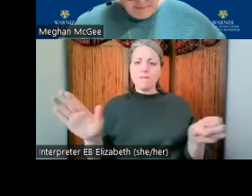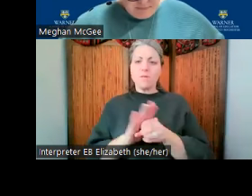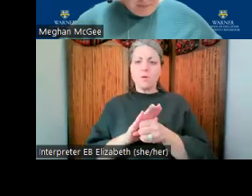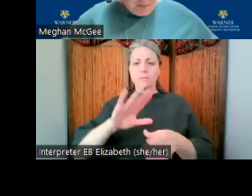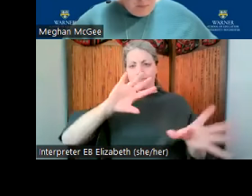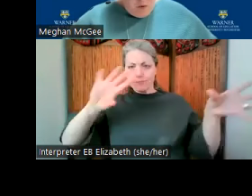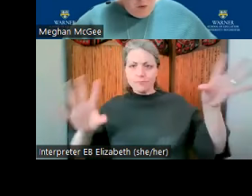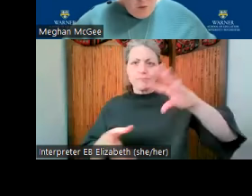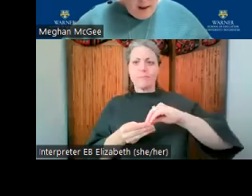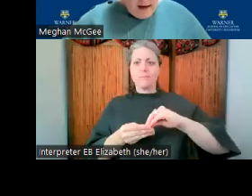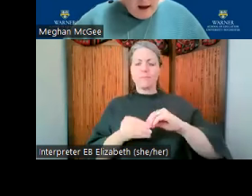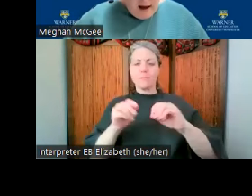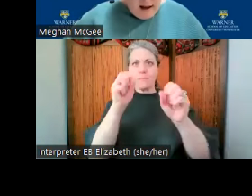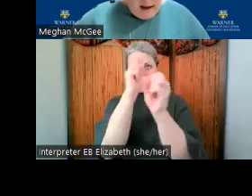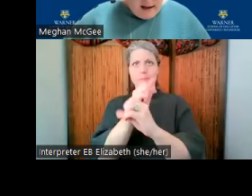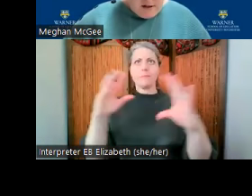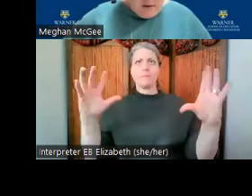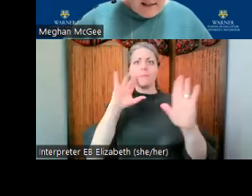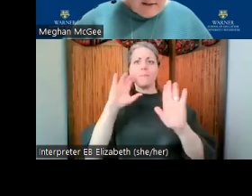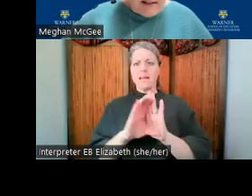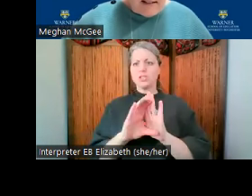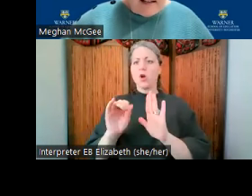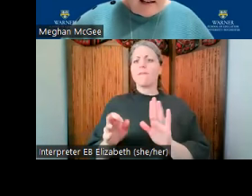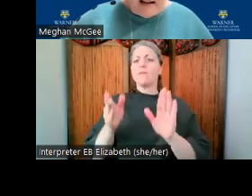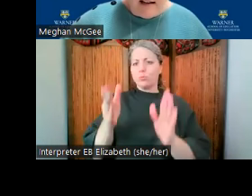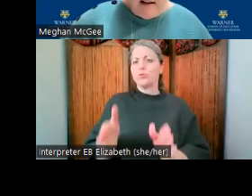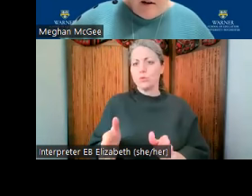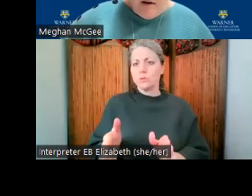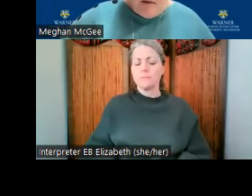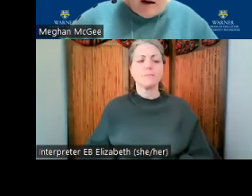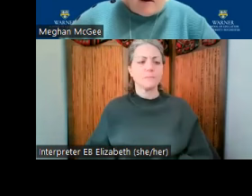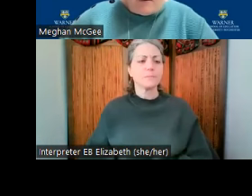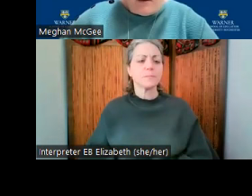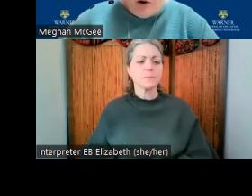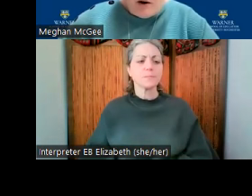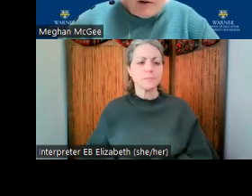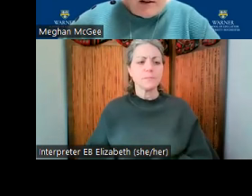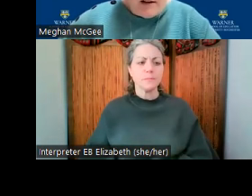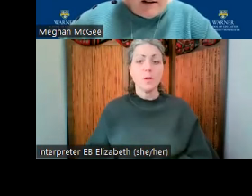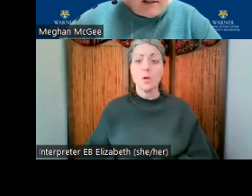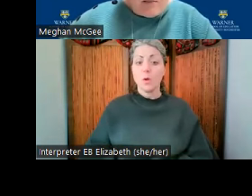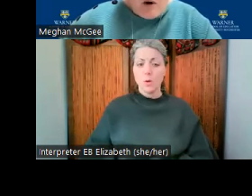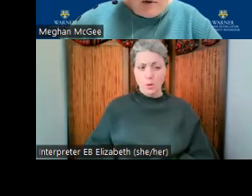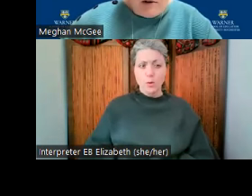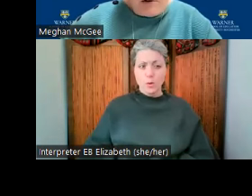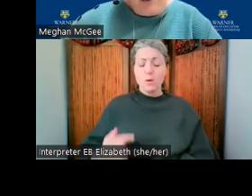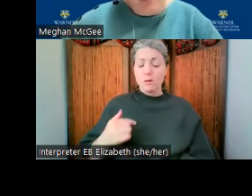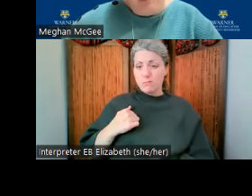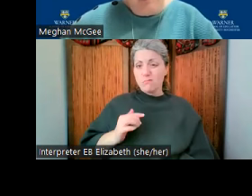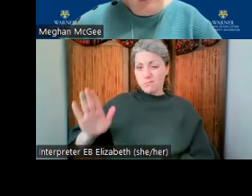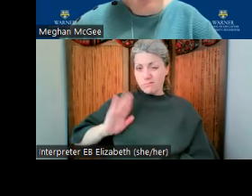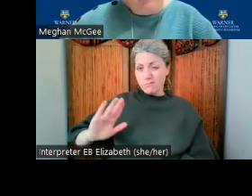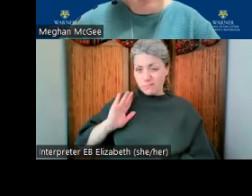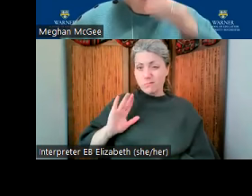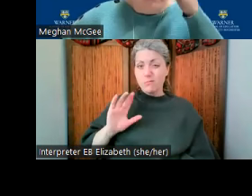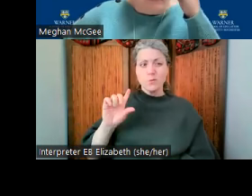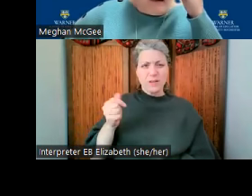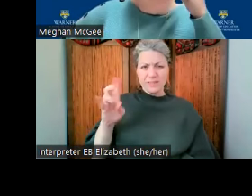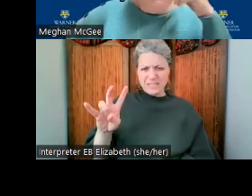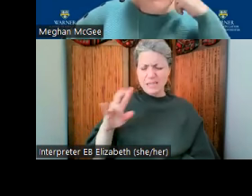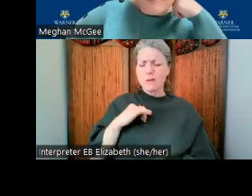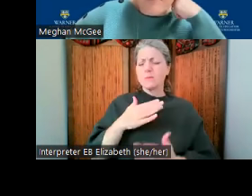otherwise. When in 2017, I was part of a small research group, and we looked